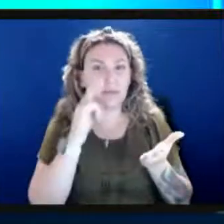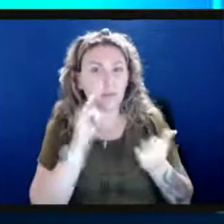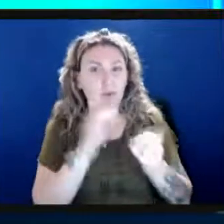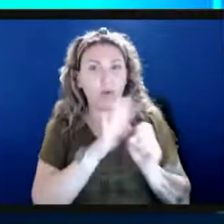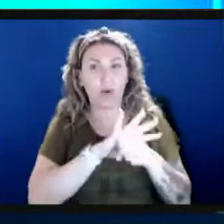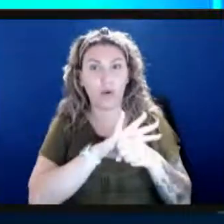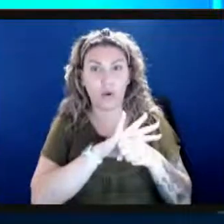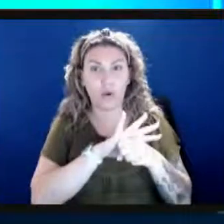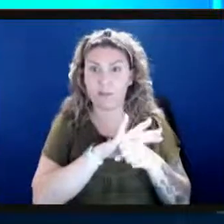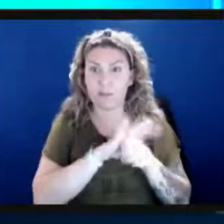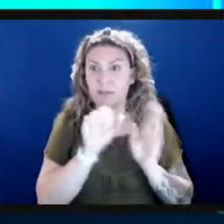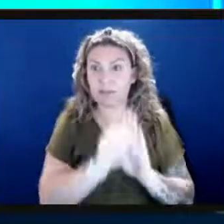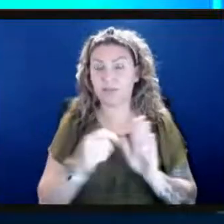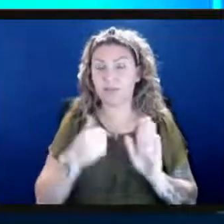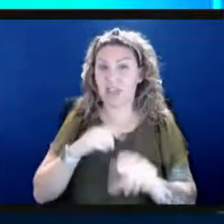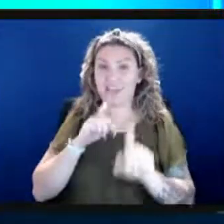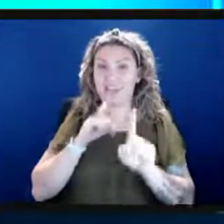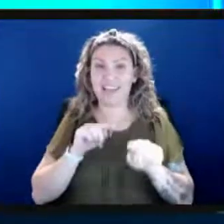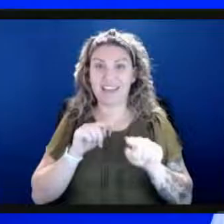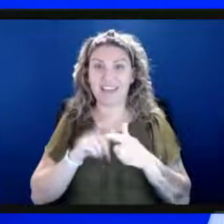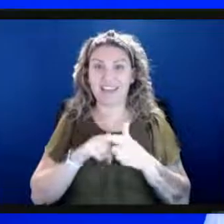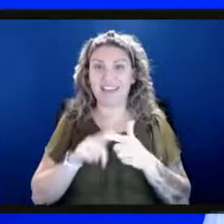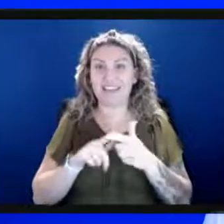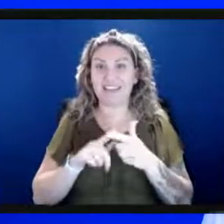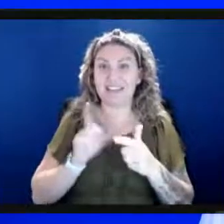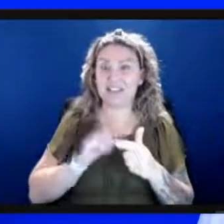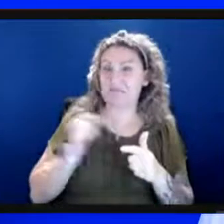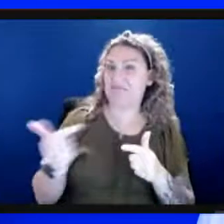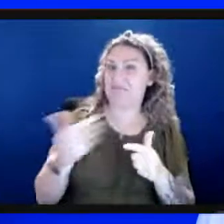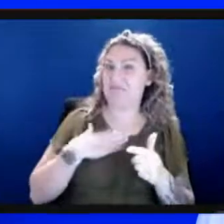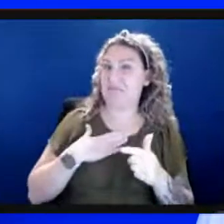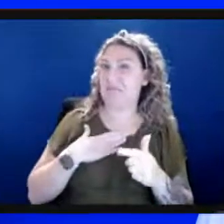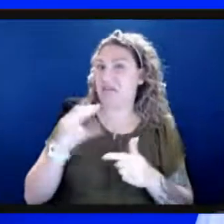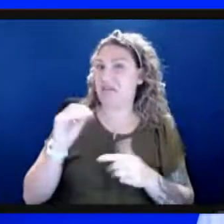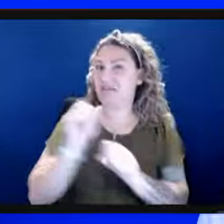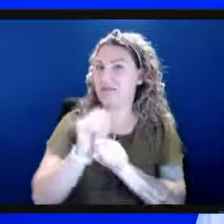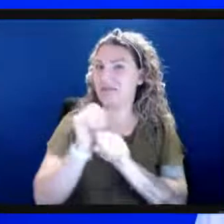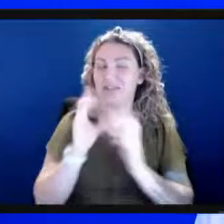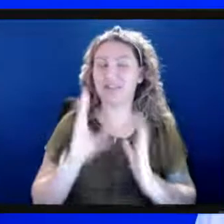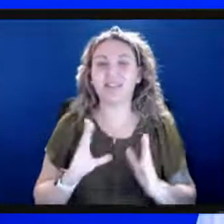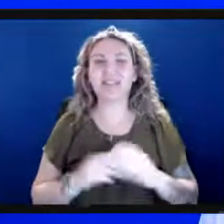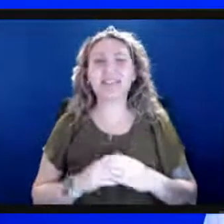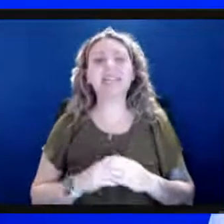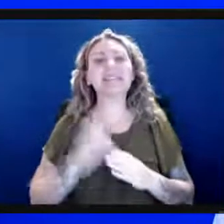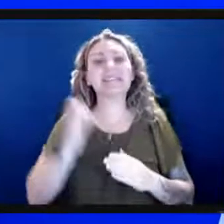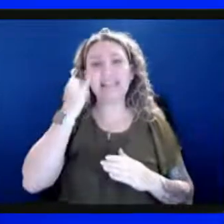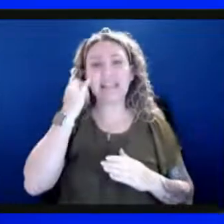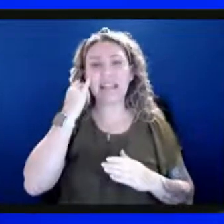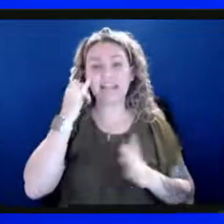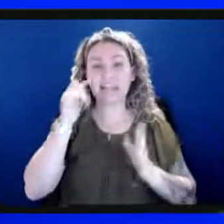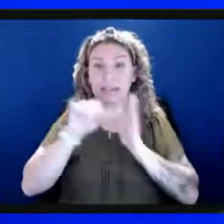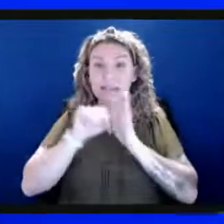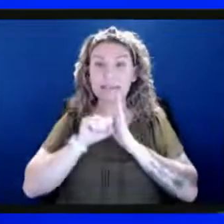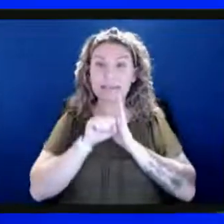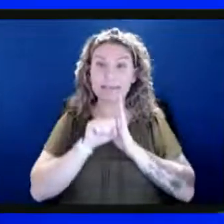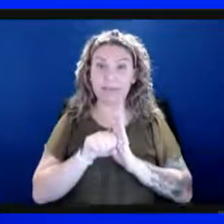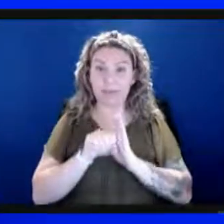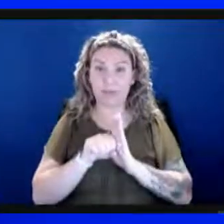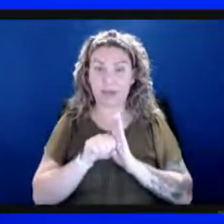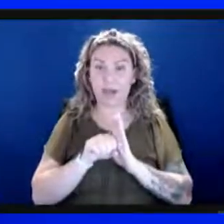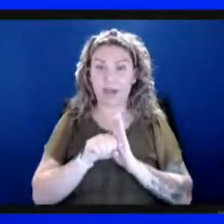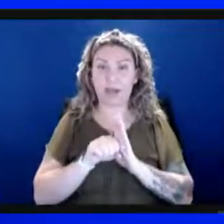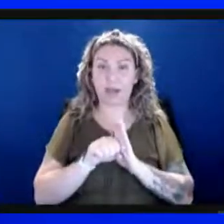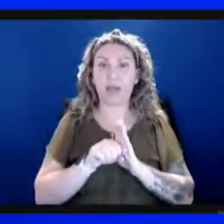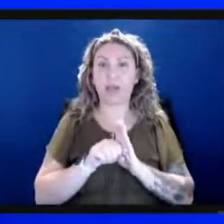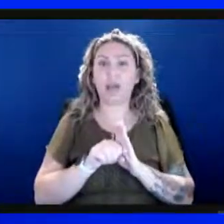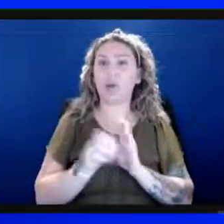give a quick answer and then look to my colleagues over here. I think if you're looking at symptomatic COVID, I would think